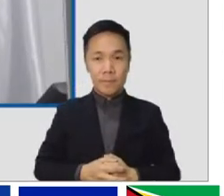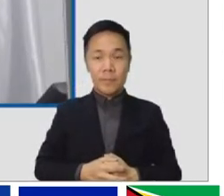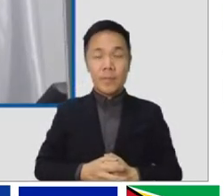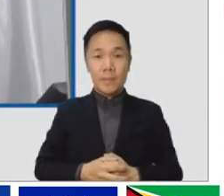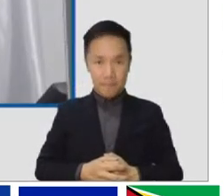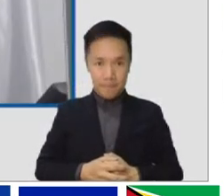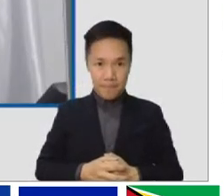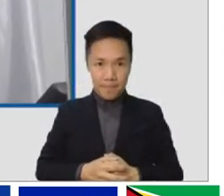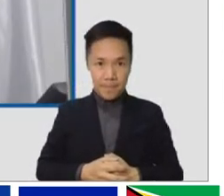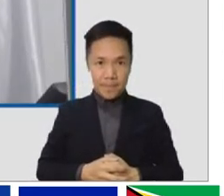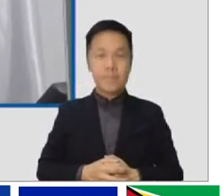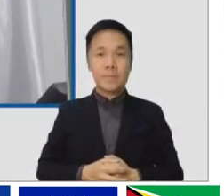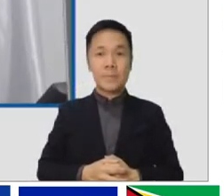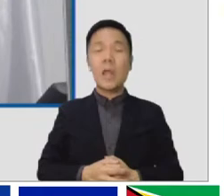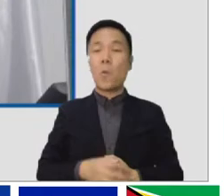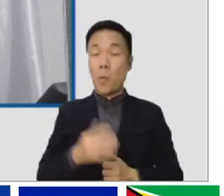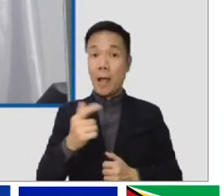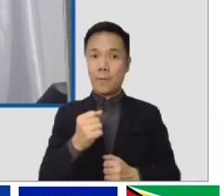capacity, and we need